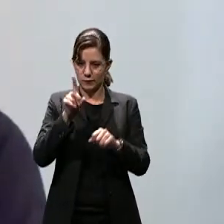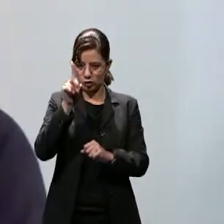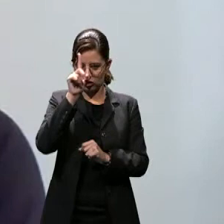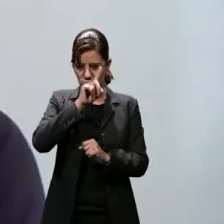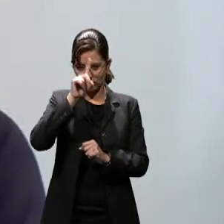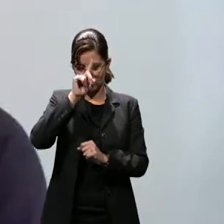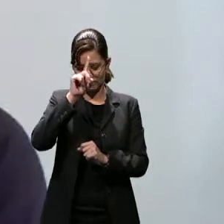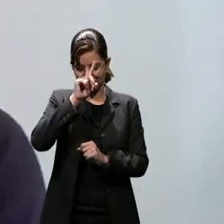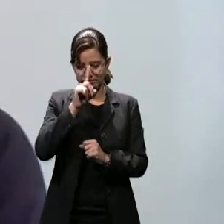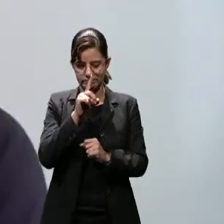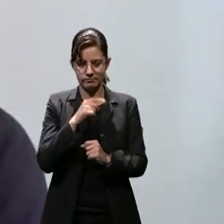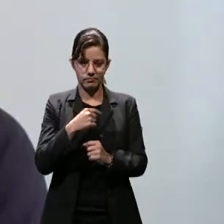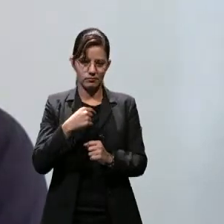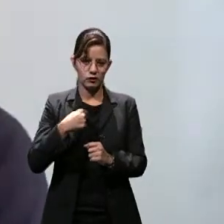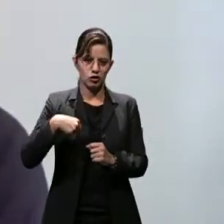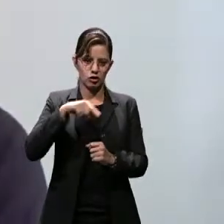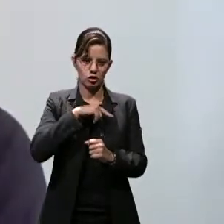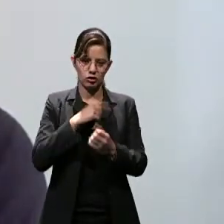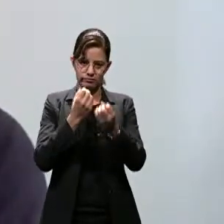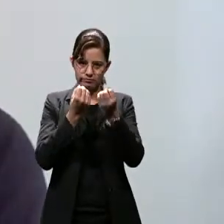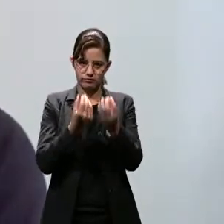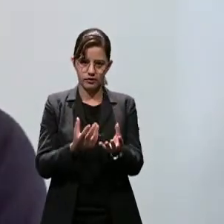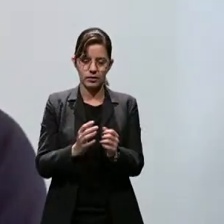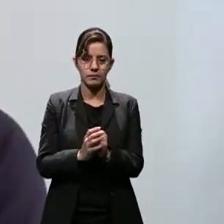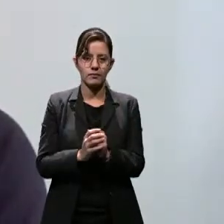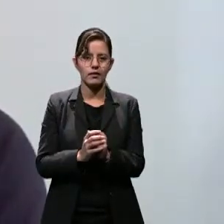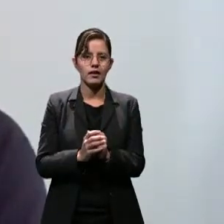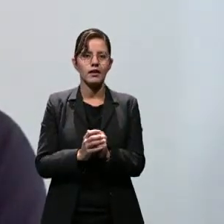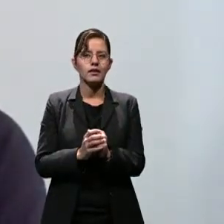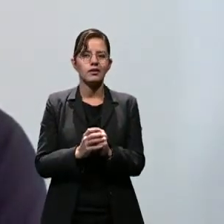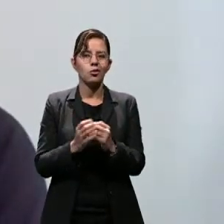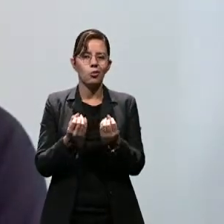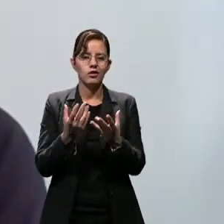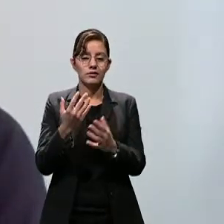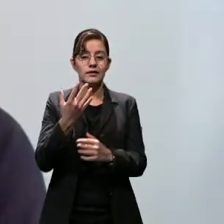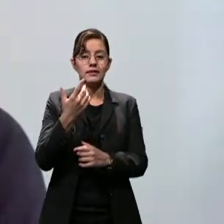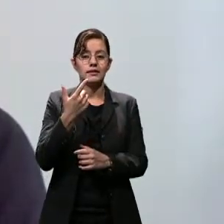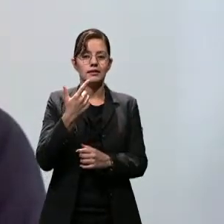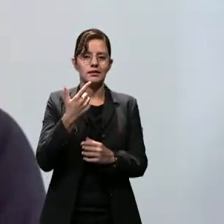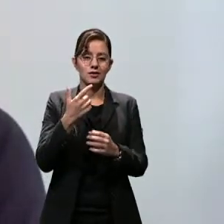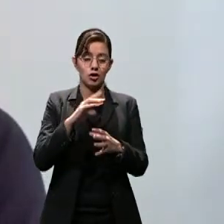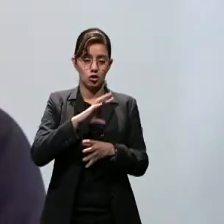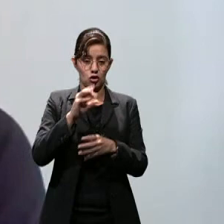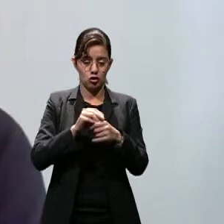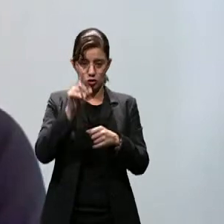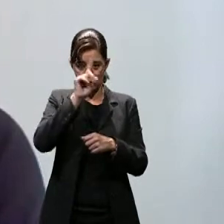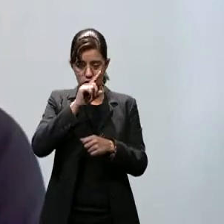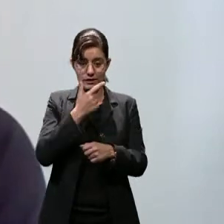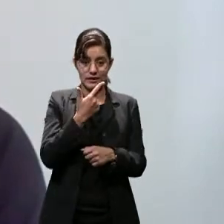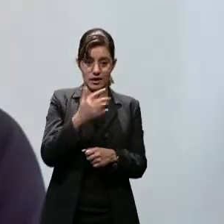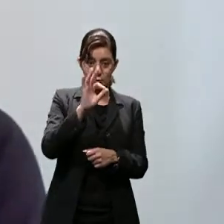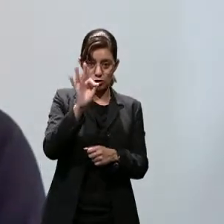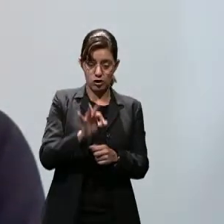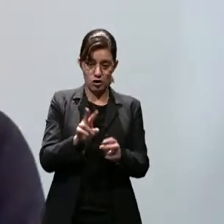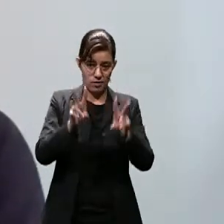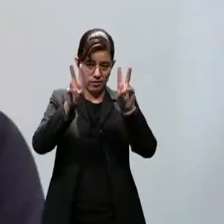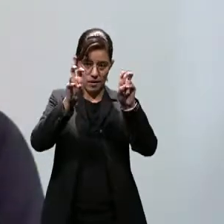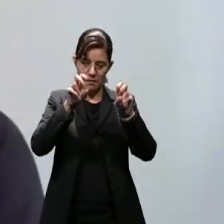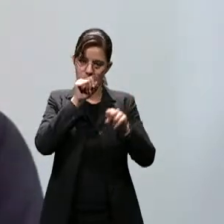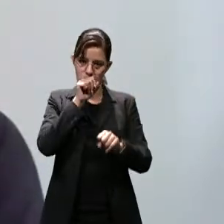category of recommendations, and it represented approximately 7%.